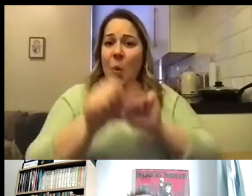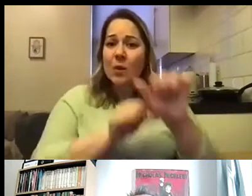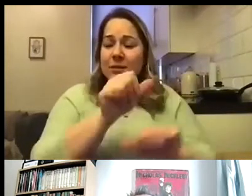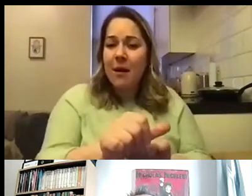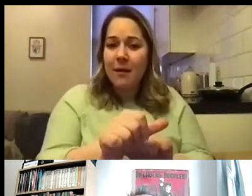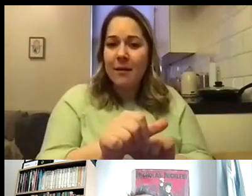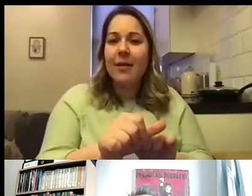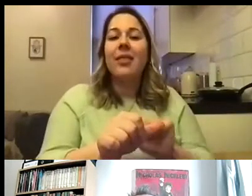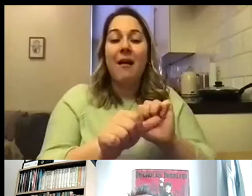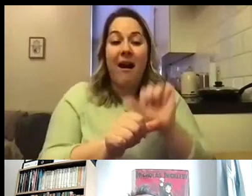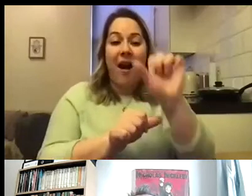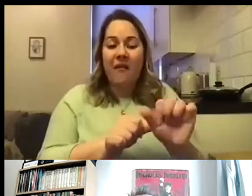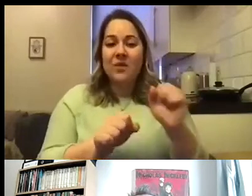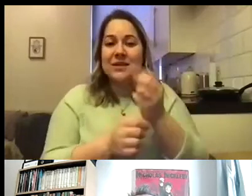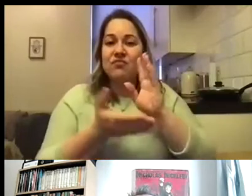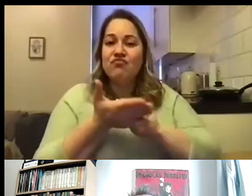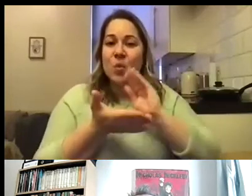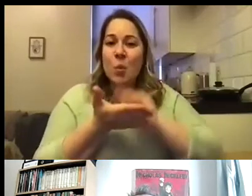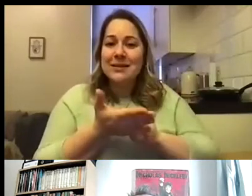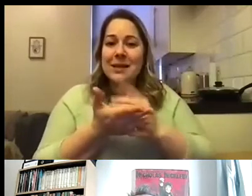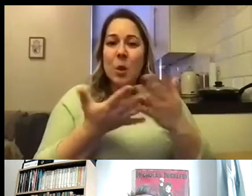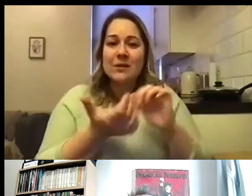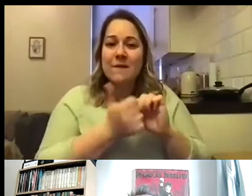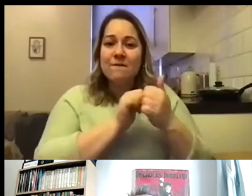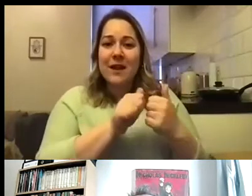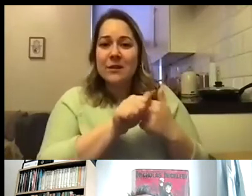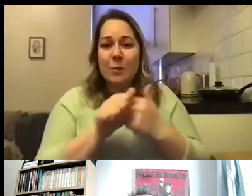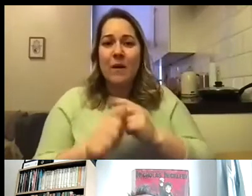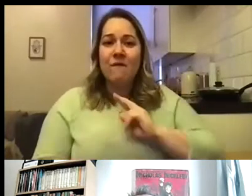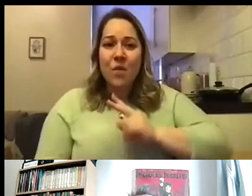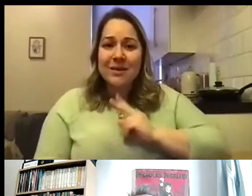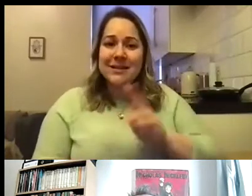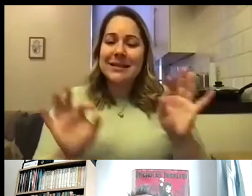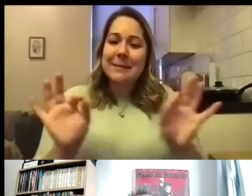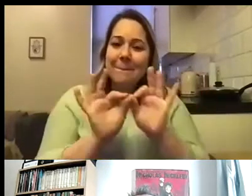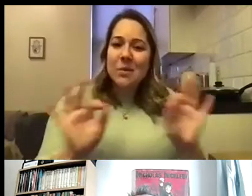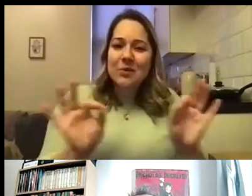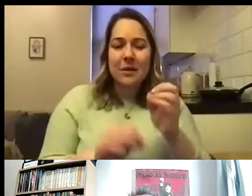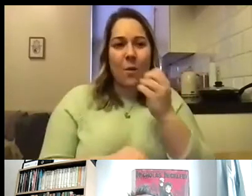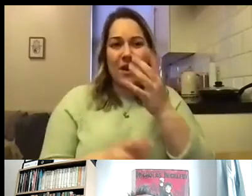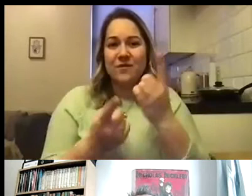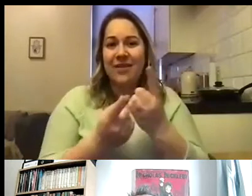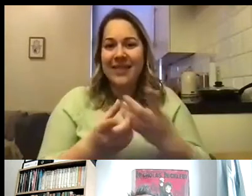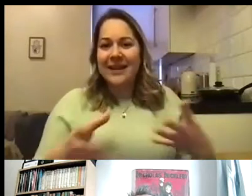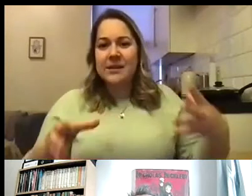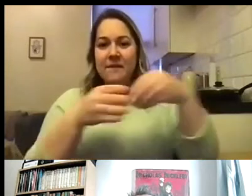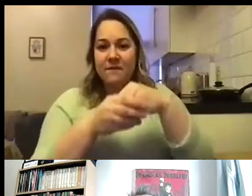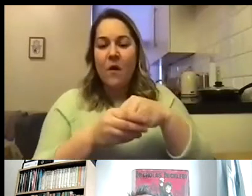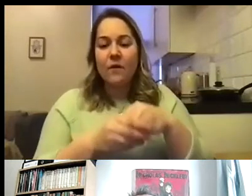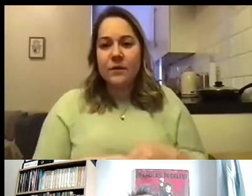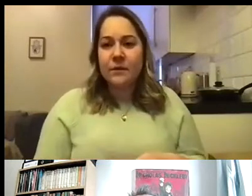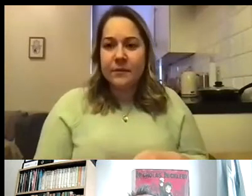did the recordings. Lots of our friends helped with voices and music and all kinds of wonderful things.